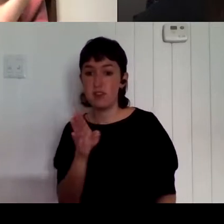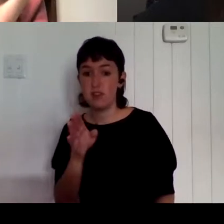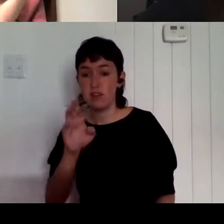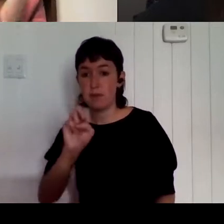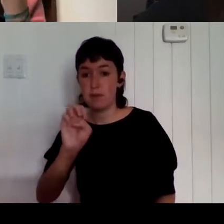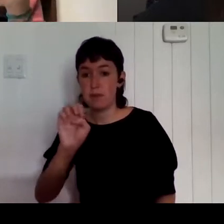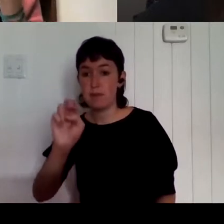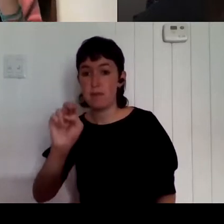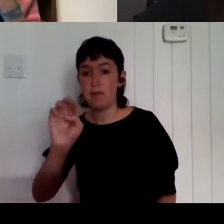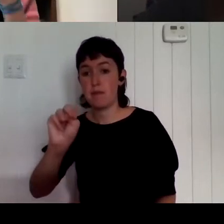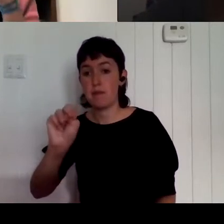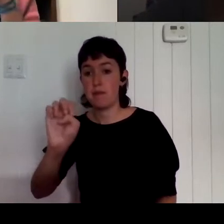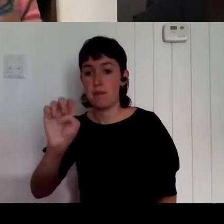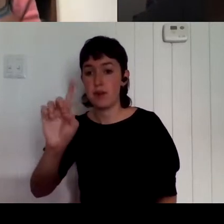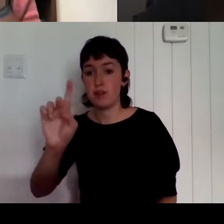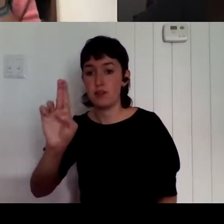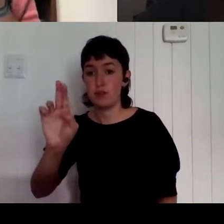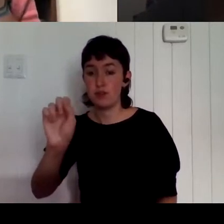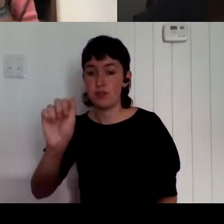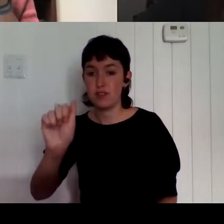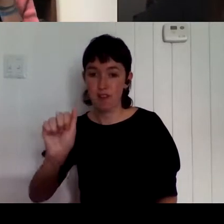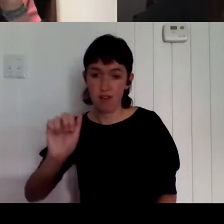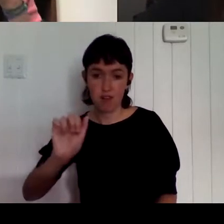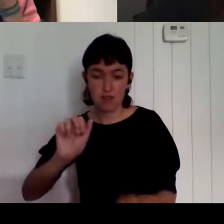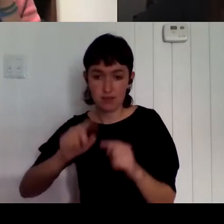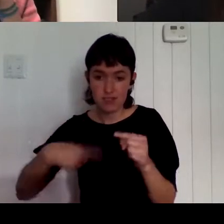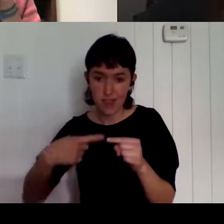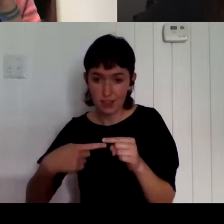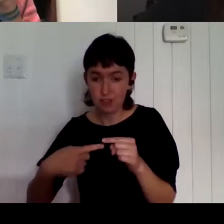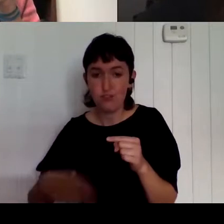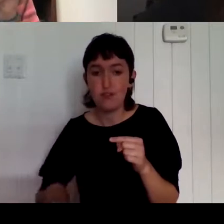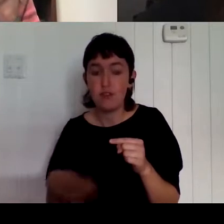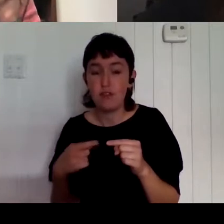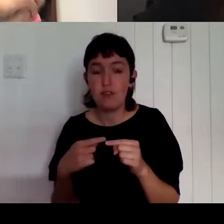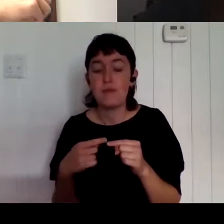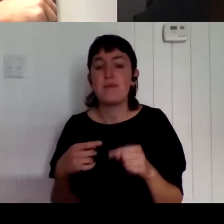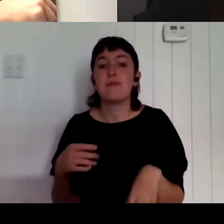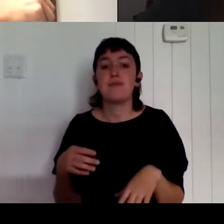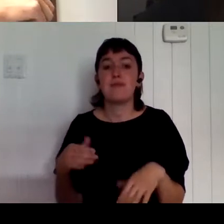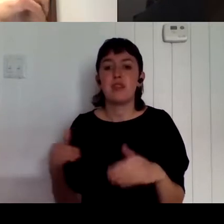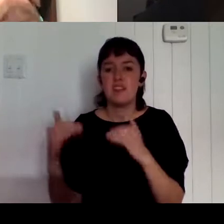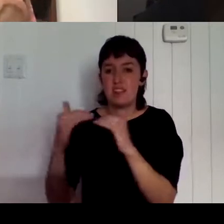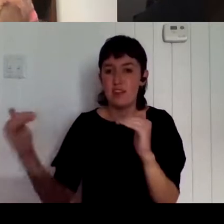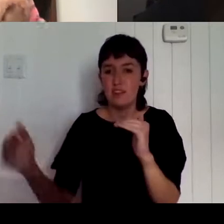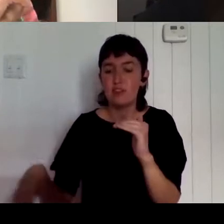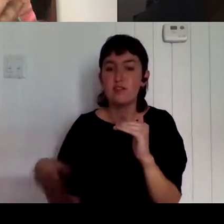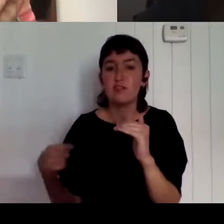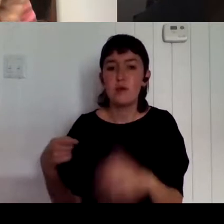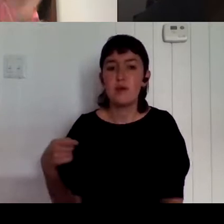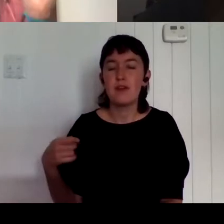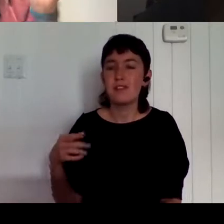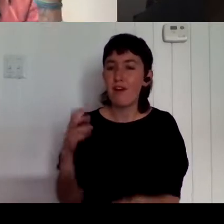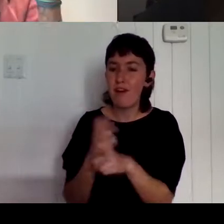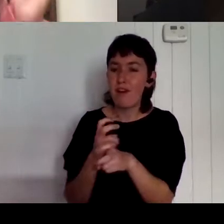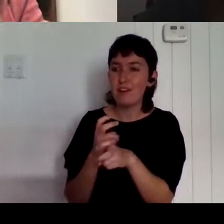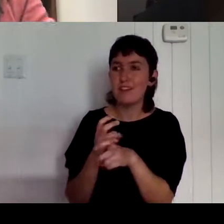a time. And then again, it also depends on your species. It's really hard to make generalizations about all jellyfish. I think it's one of the reasons why